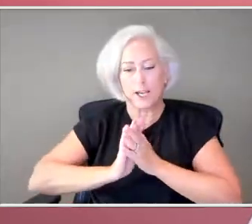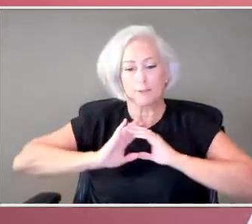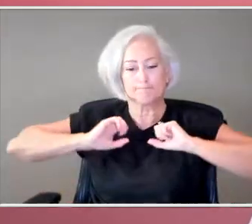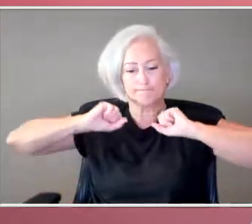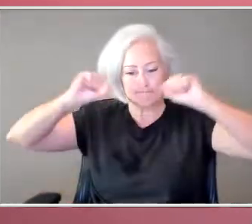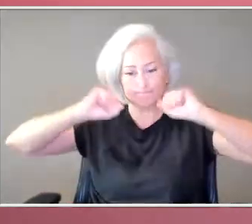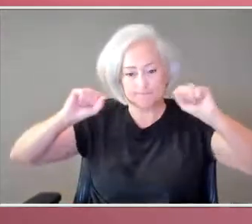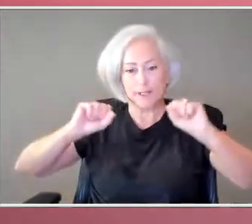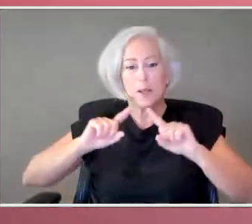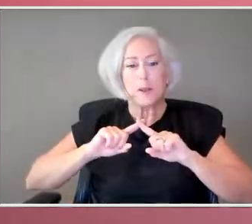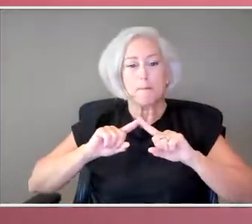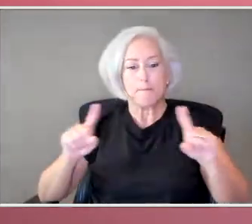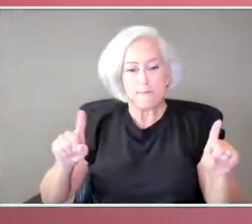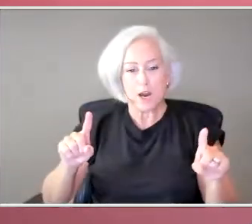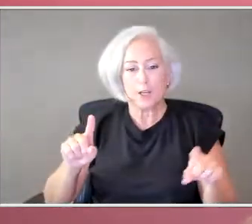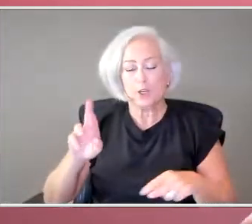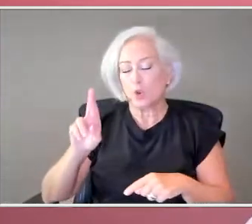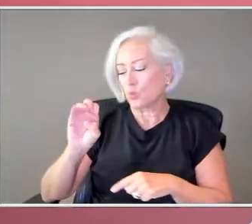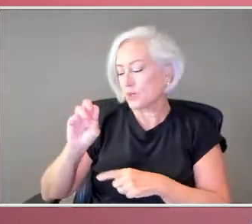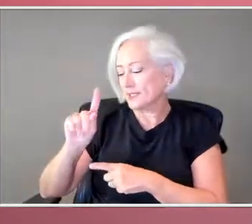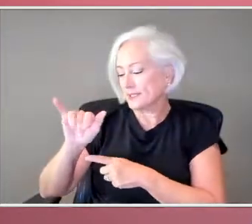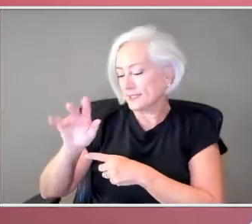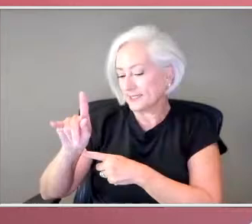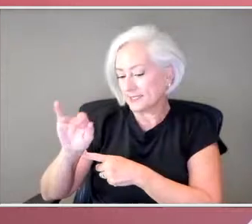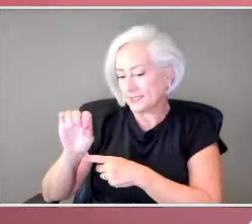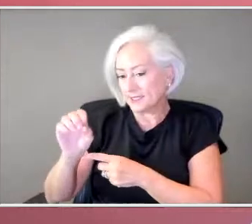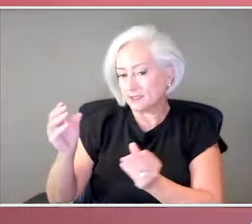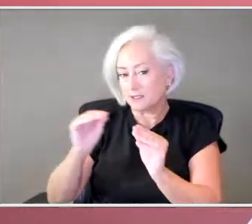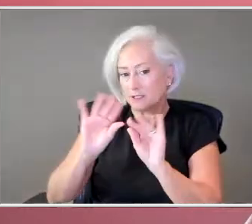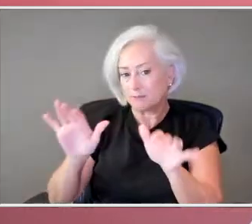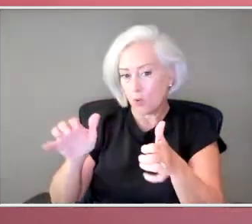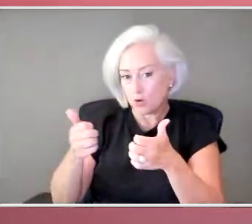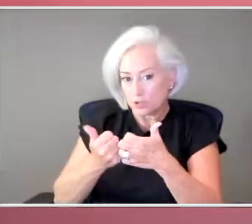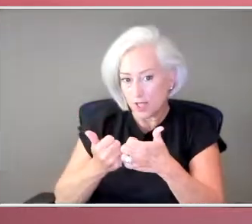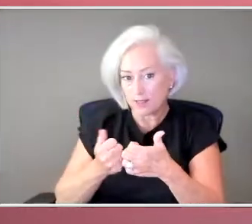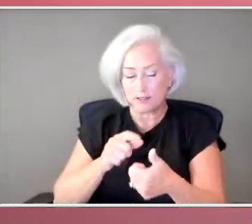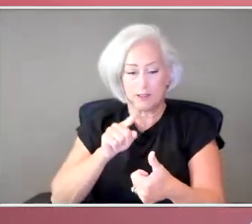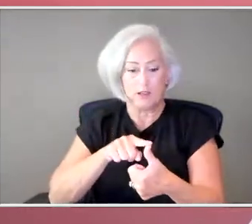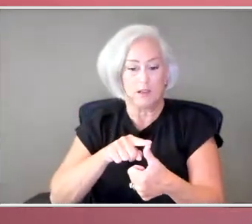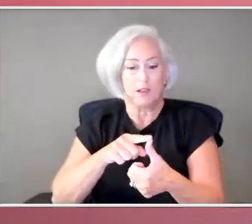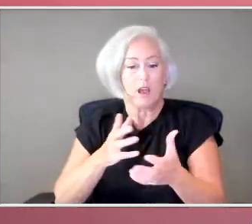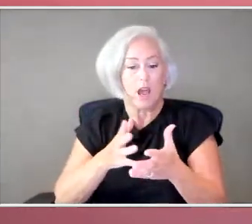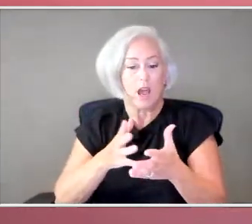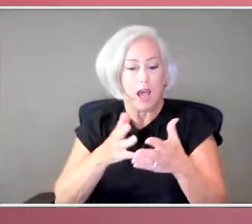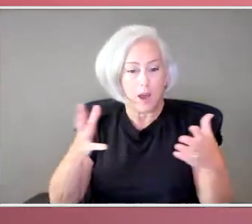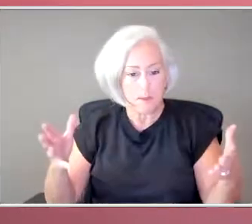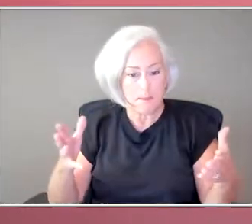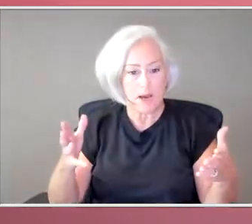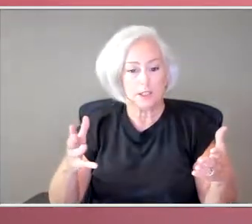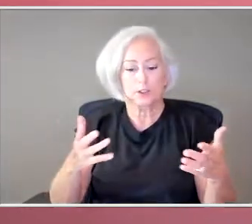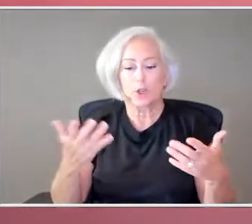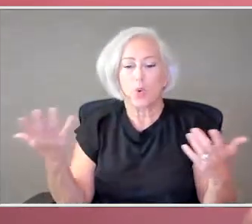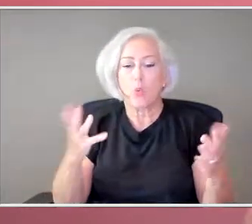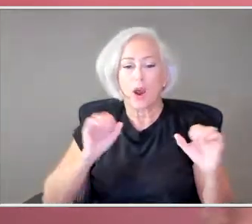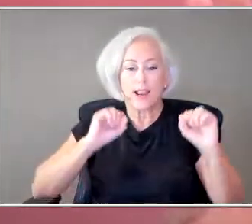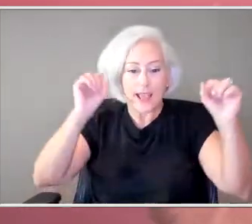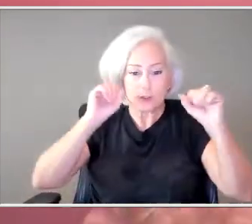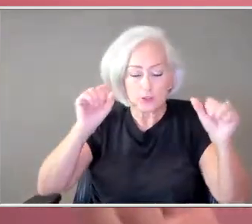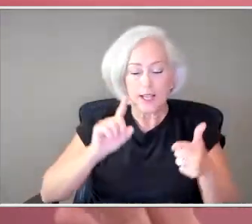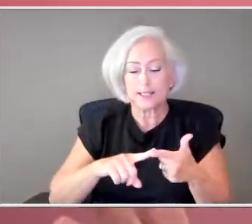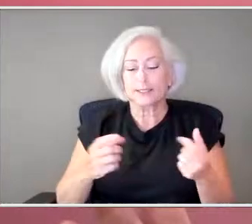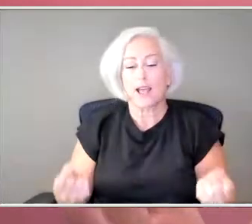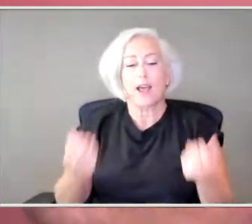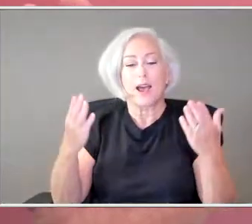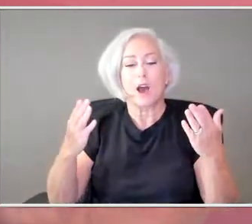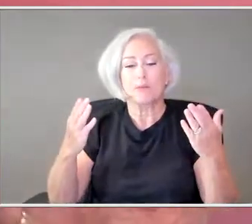challenging. You have to know the exercise, you have to know how much resistance, how many sets, how many reps per set, how